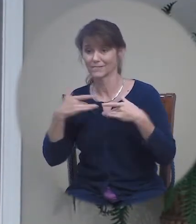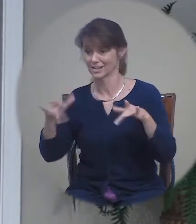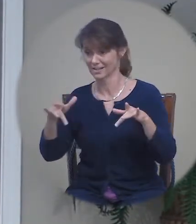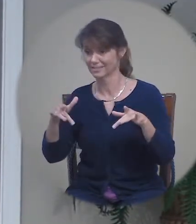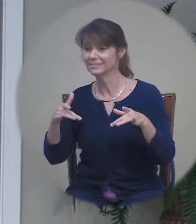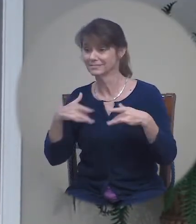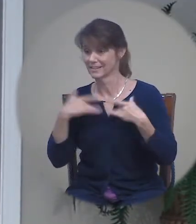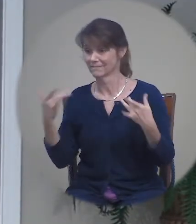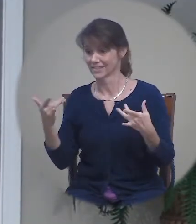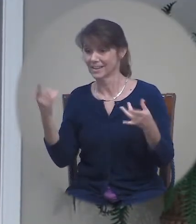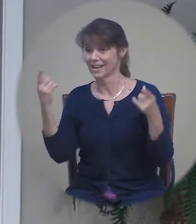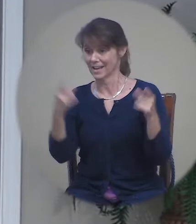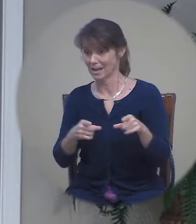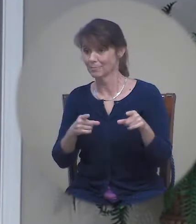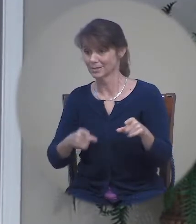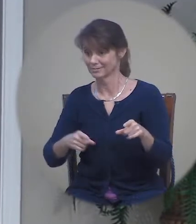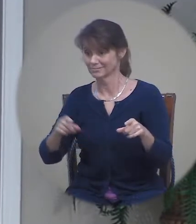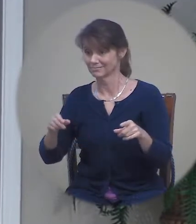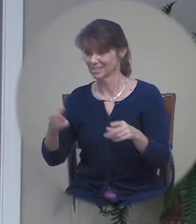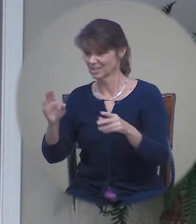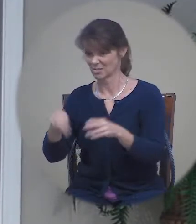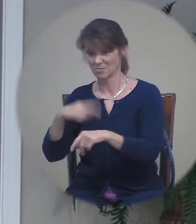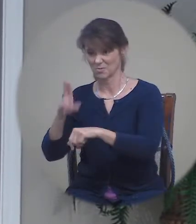perspective. So when he comes back, he's